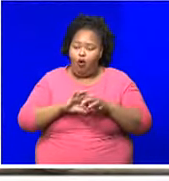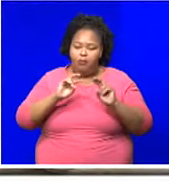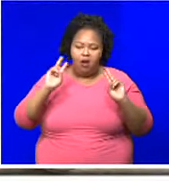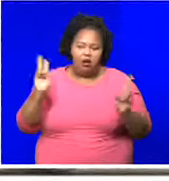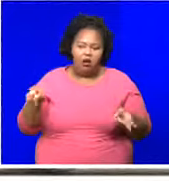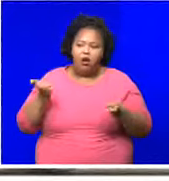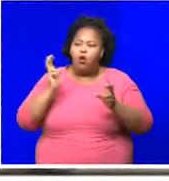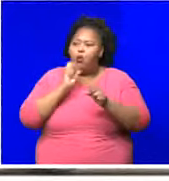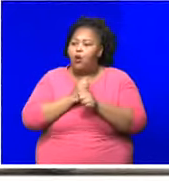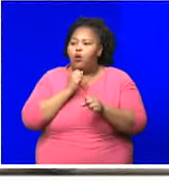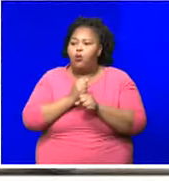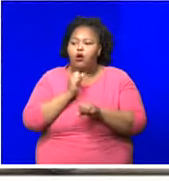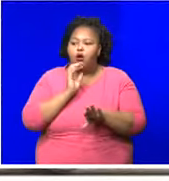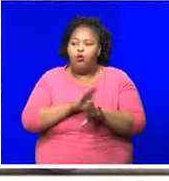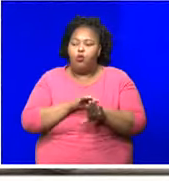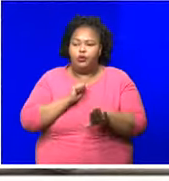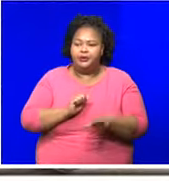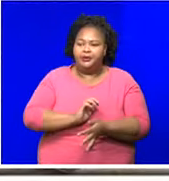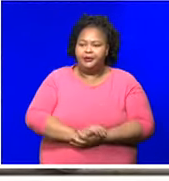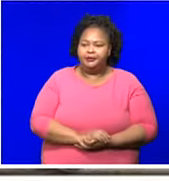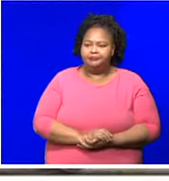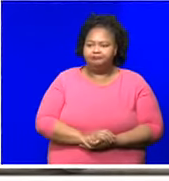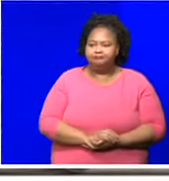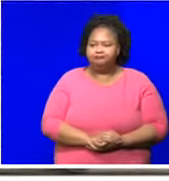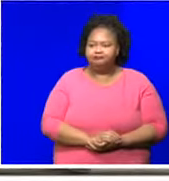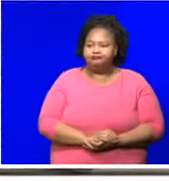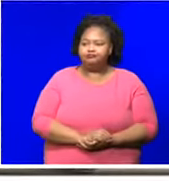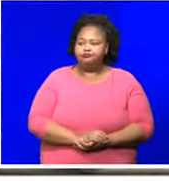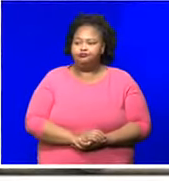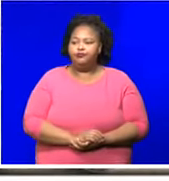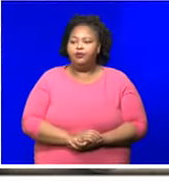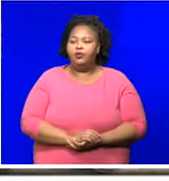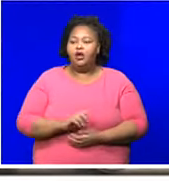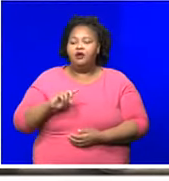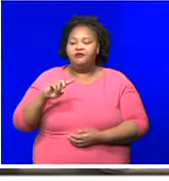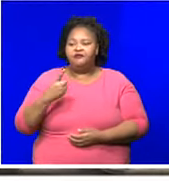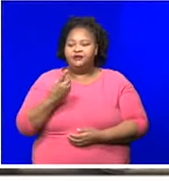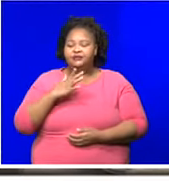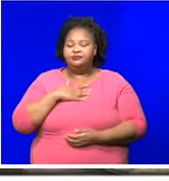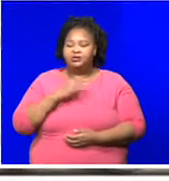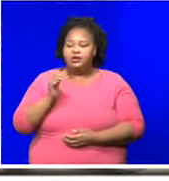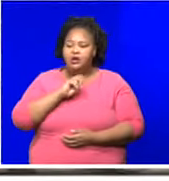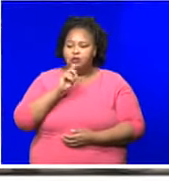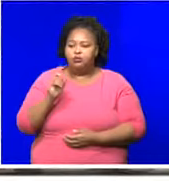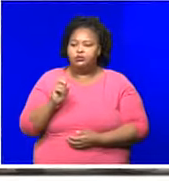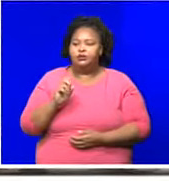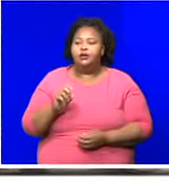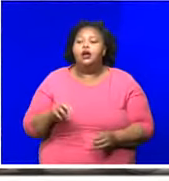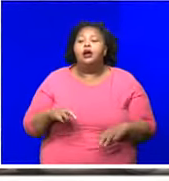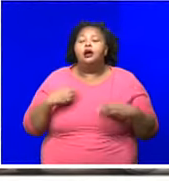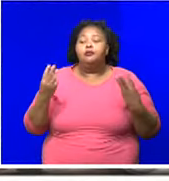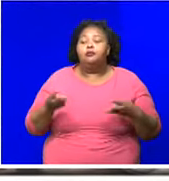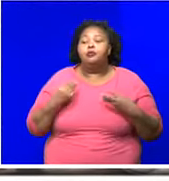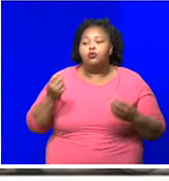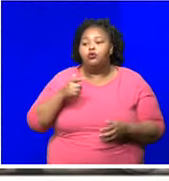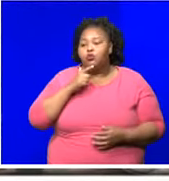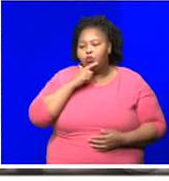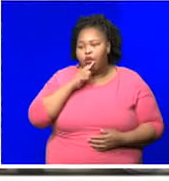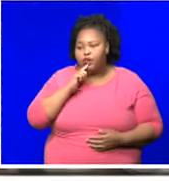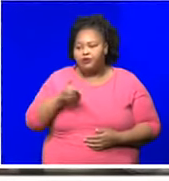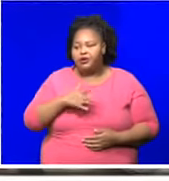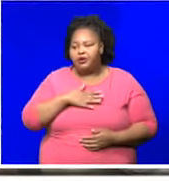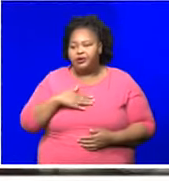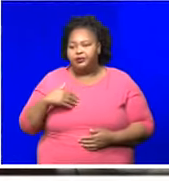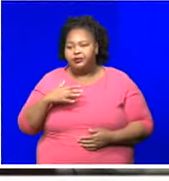wokuthi laba laba semajele bayavota bavota kanjani